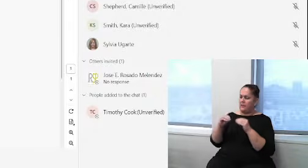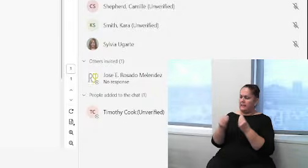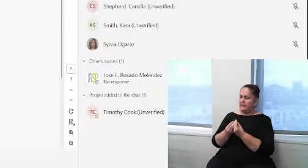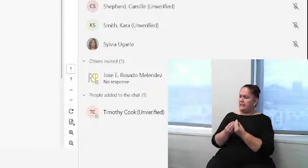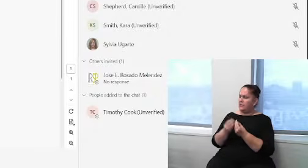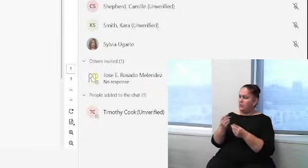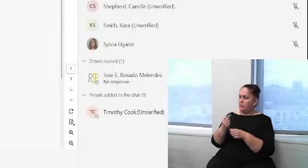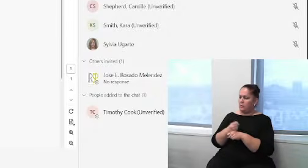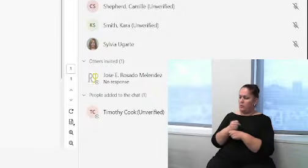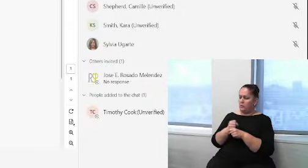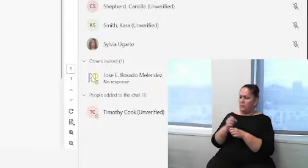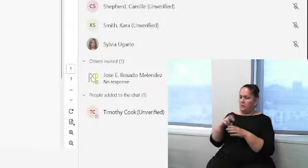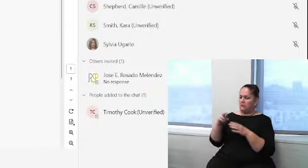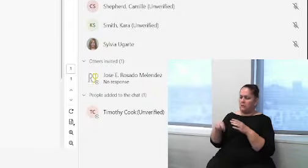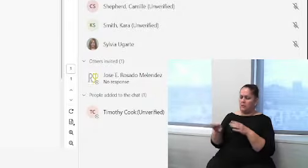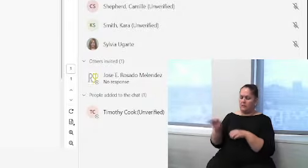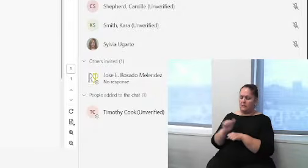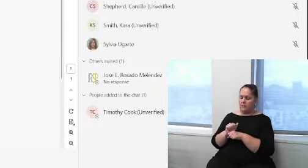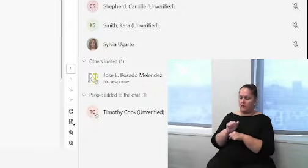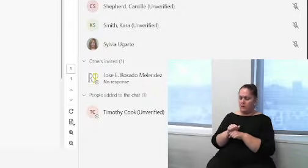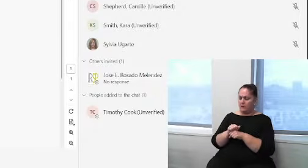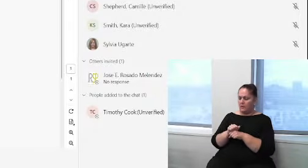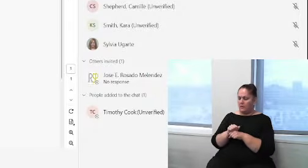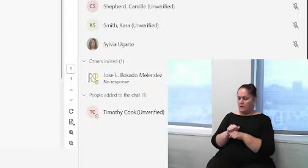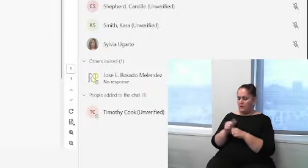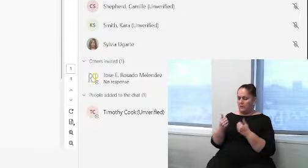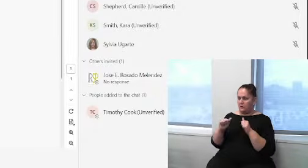by the organization to produce the results that we're